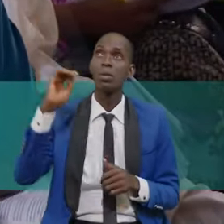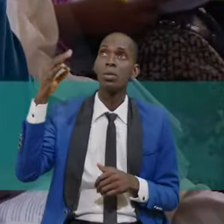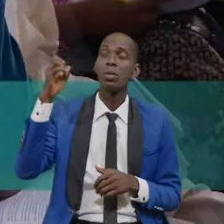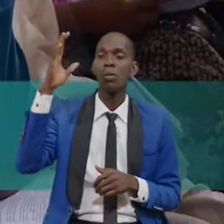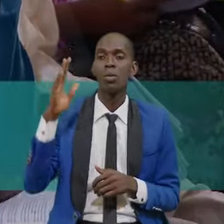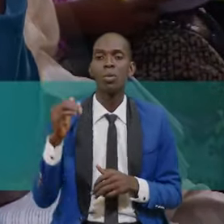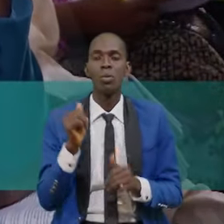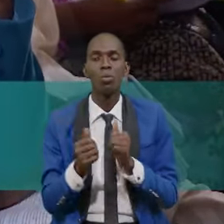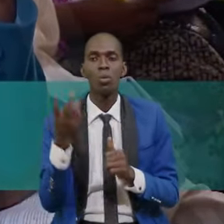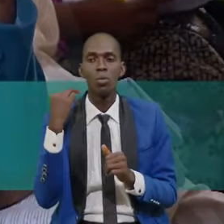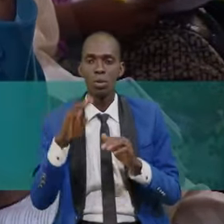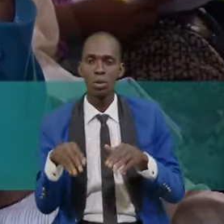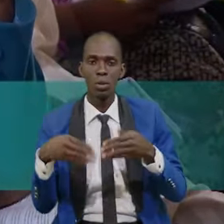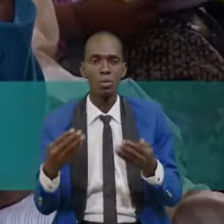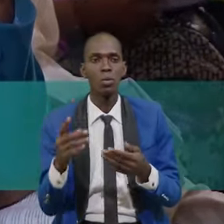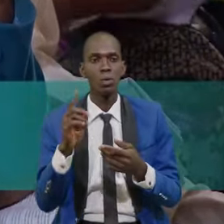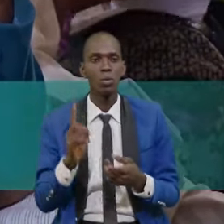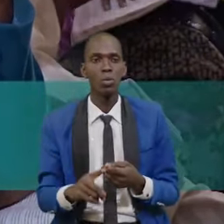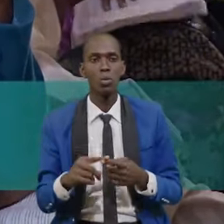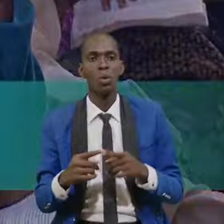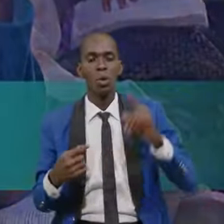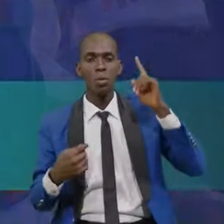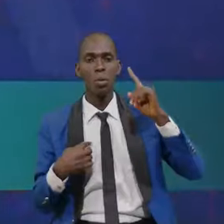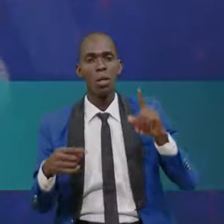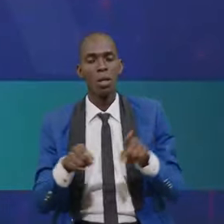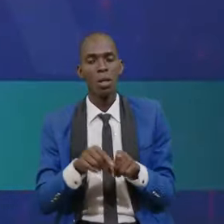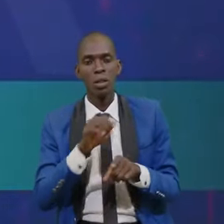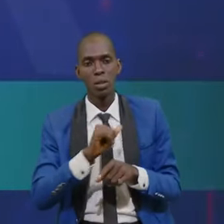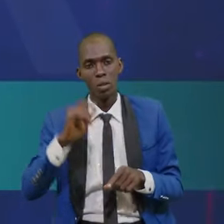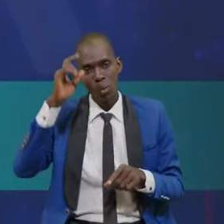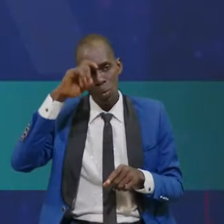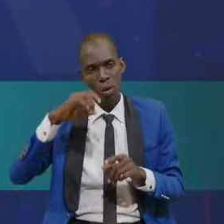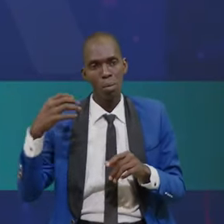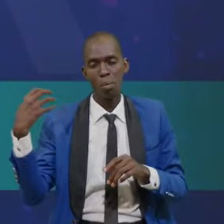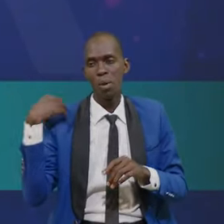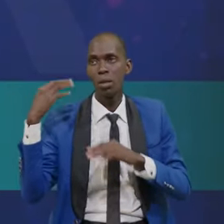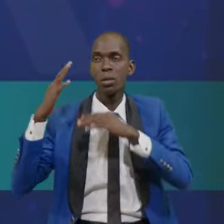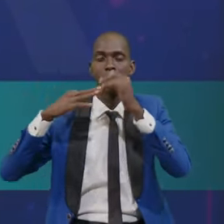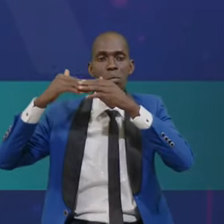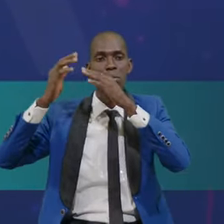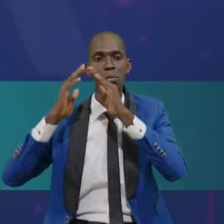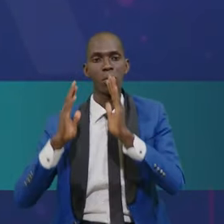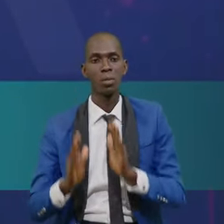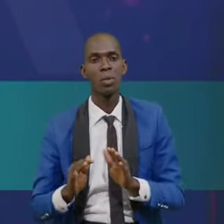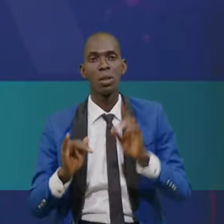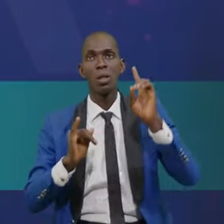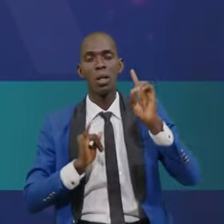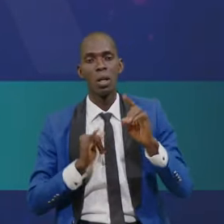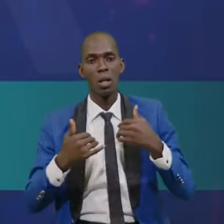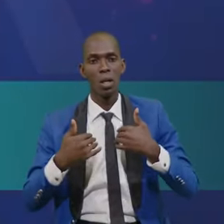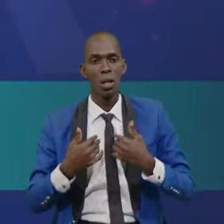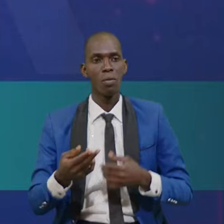was given to me. As a wise master builder, I have laid the